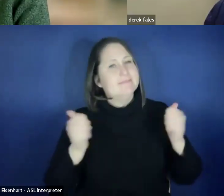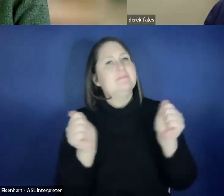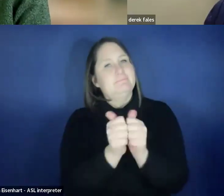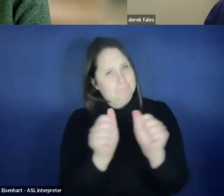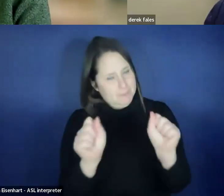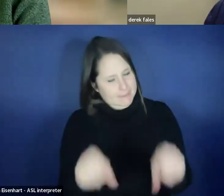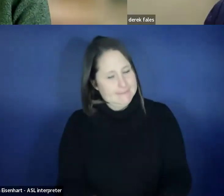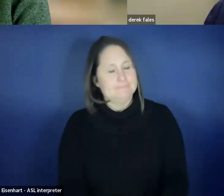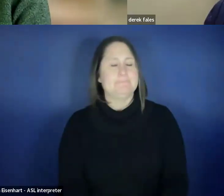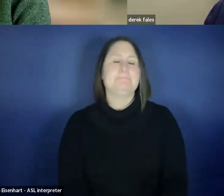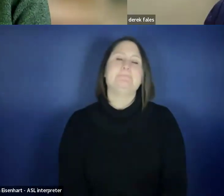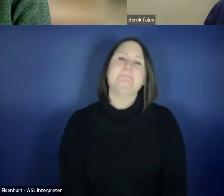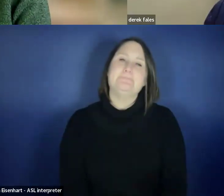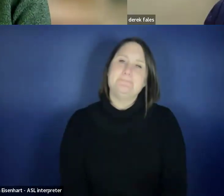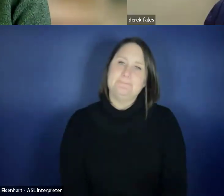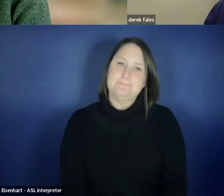to.